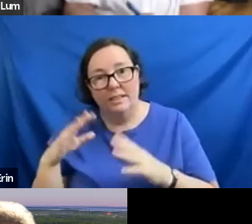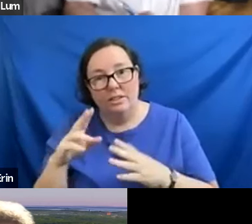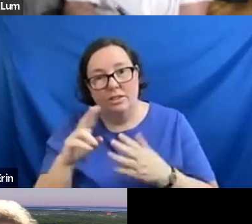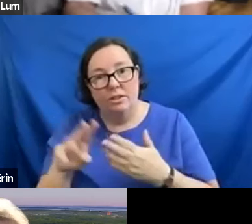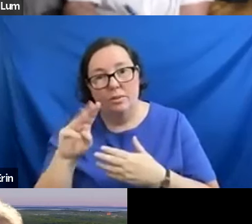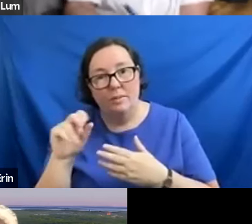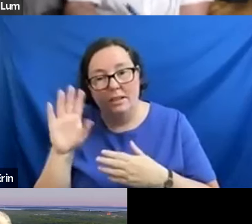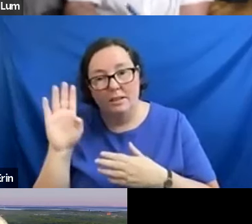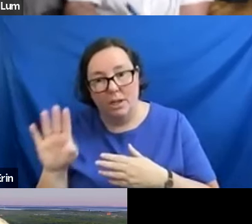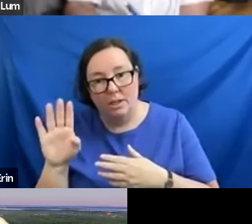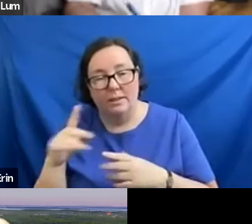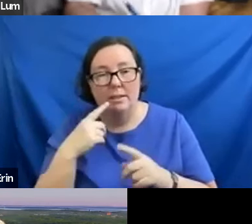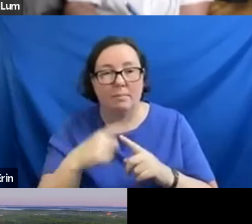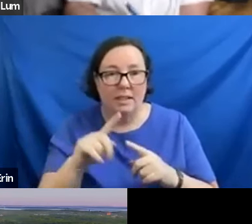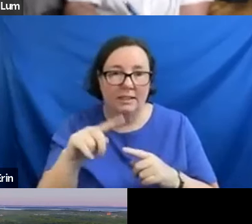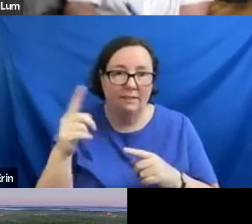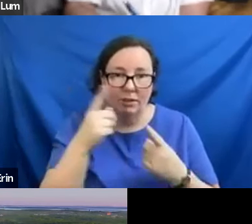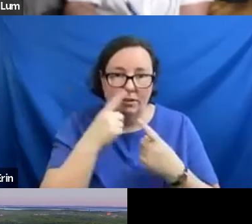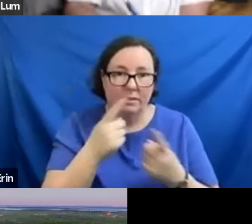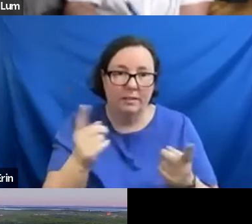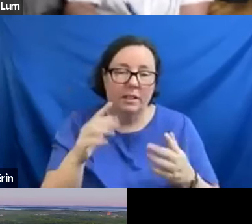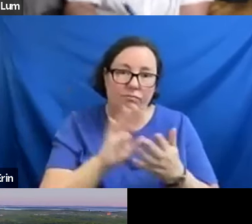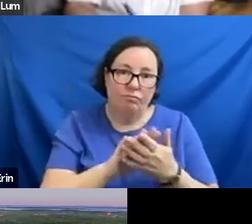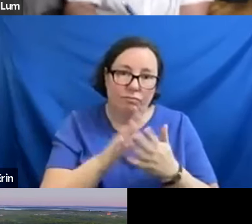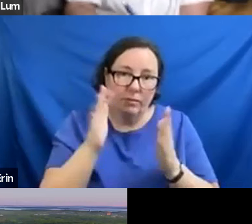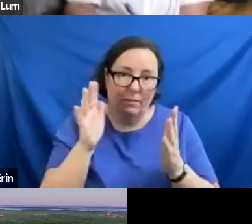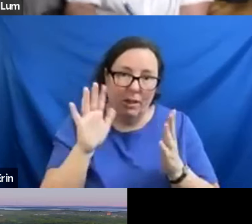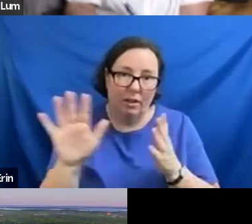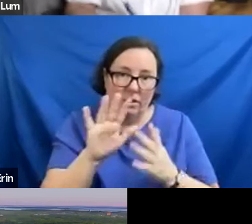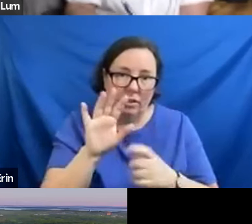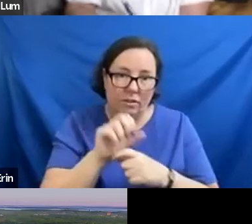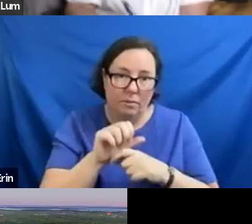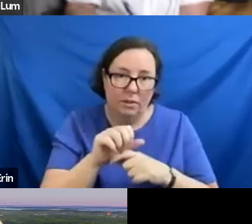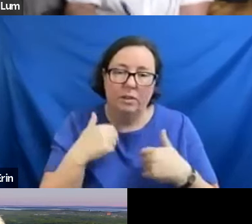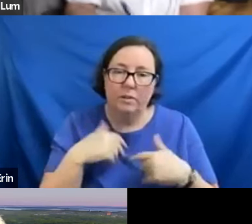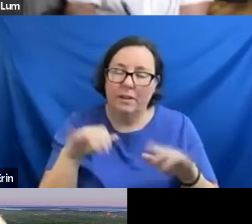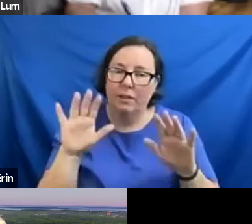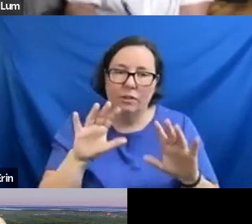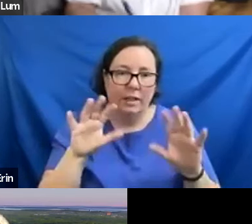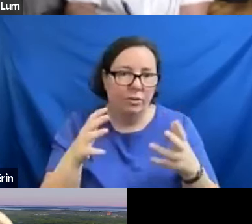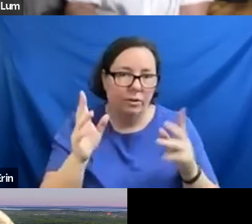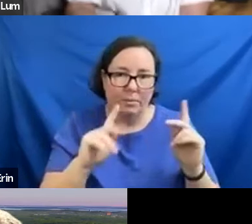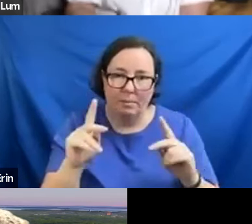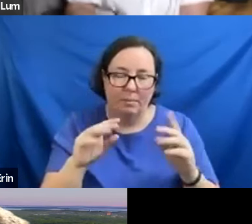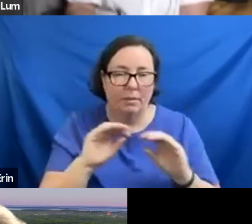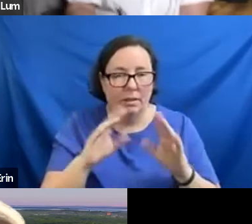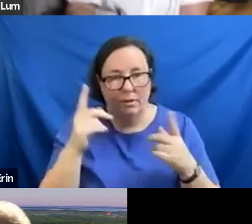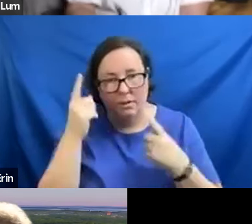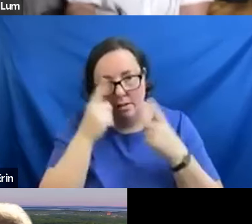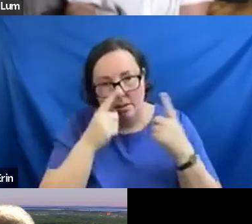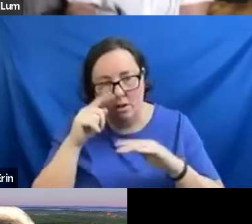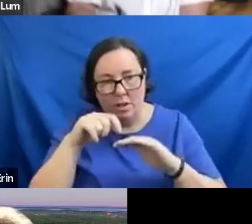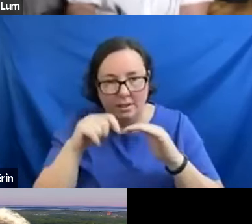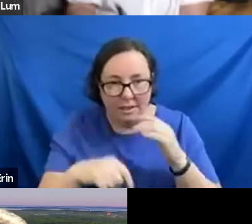UMass Boston. And I want to say first that I want to really applaud this task force. You have a great group of people here, and you've clearly thought really deeply about